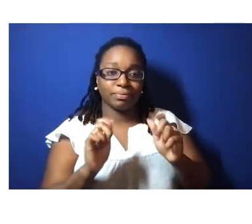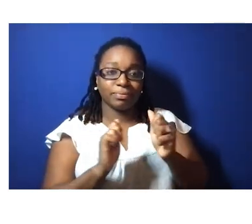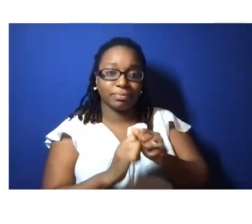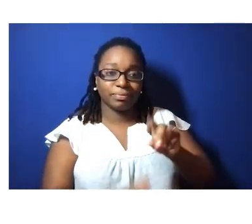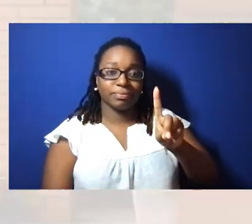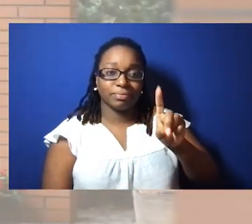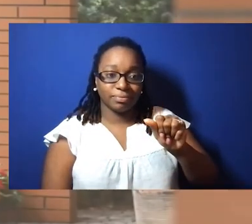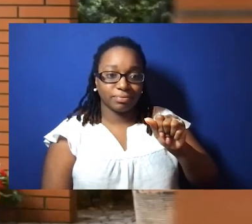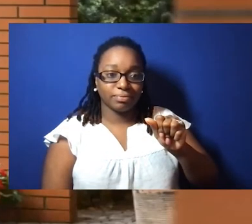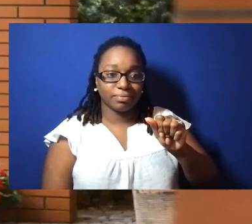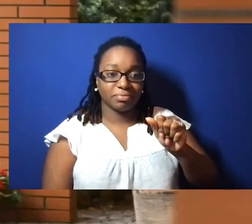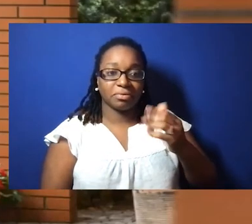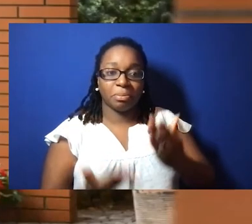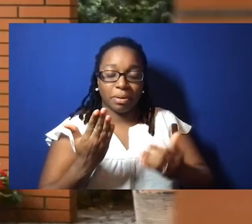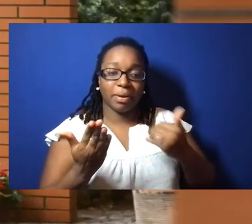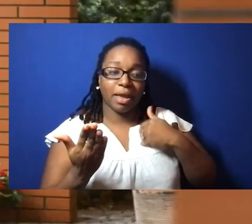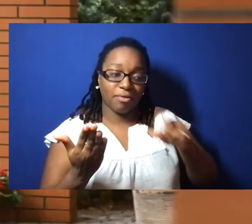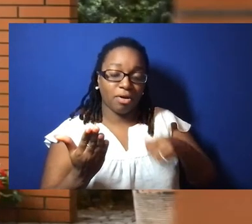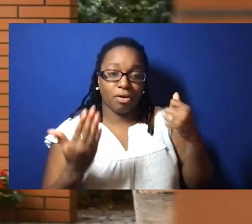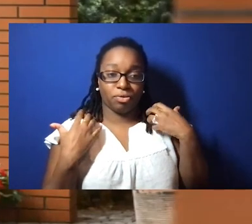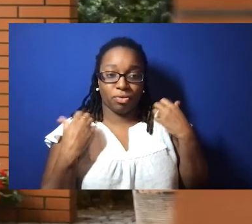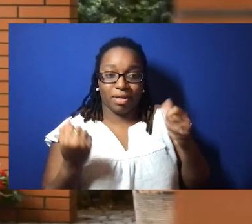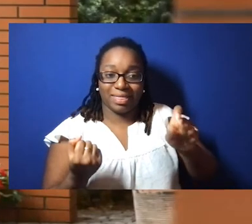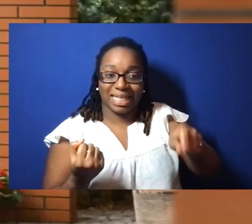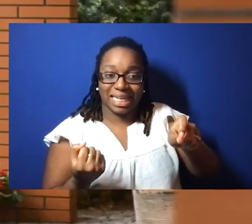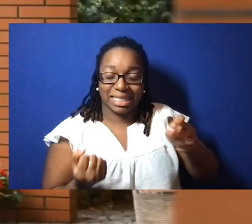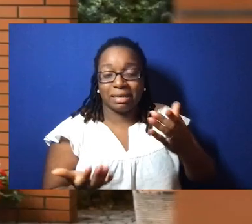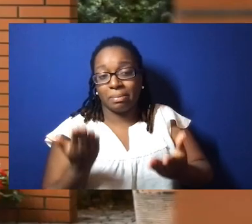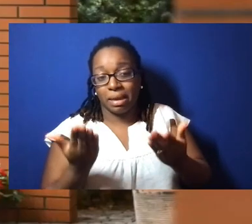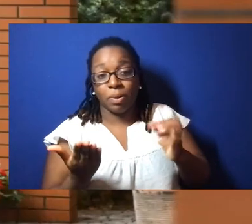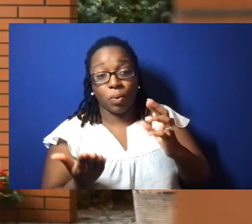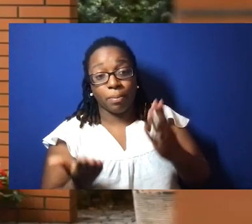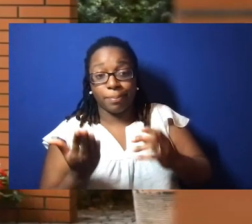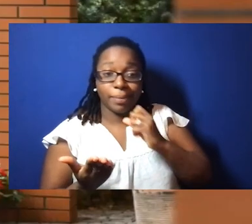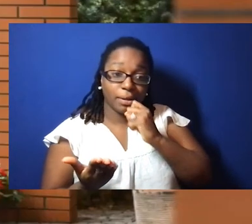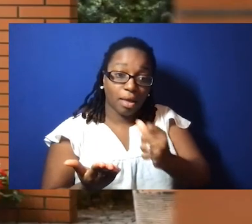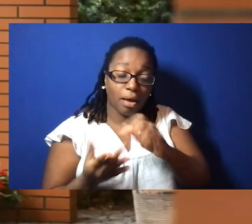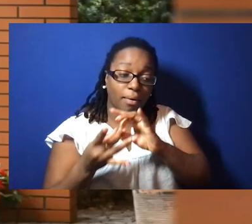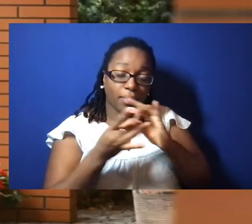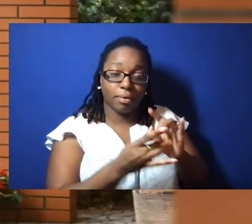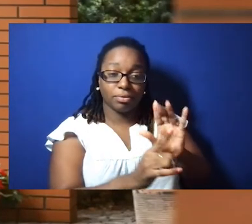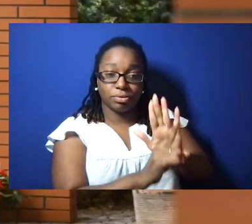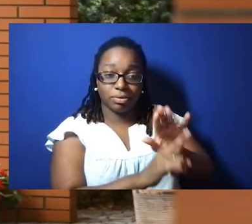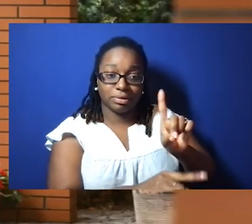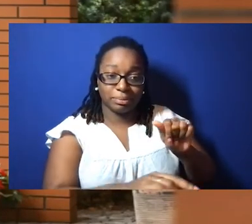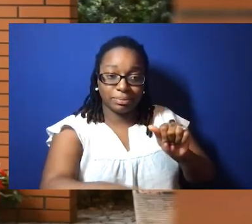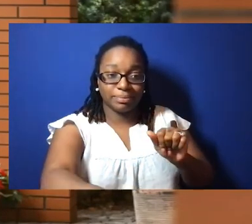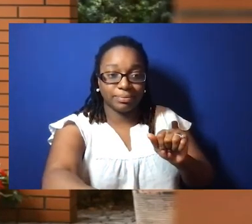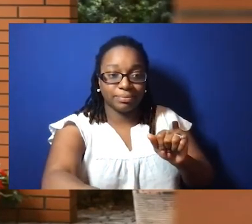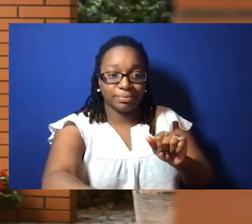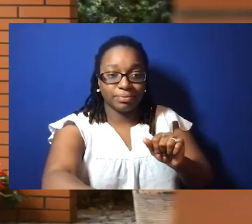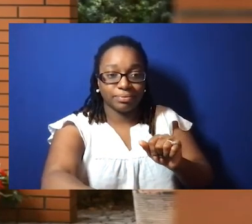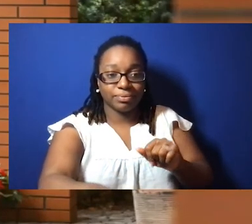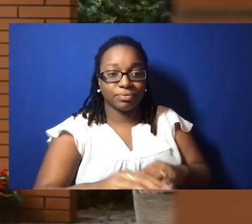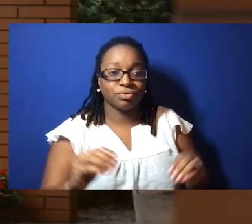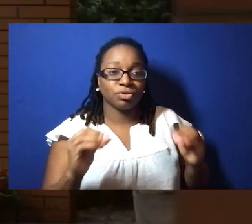Many people with a disability may have other health needs that may or may not be related to their